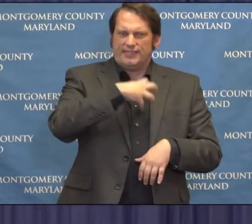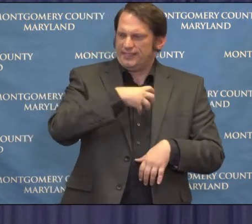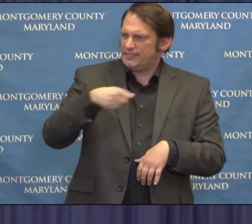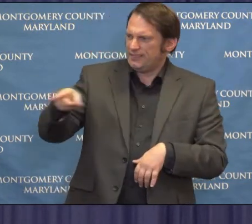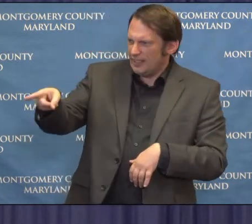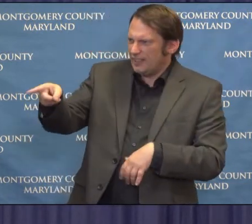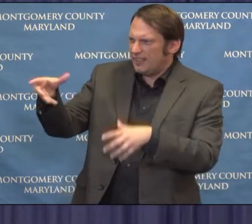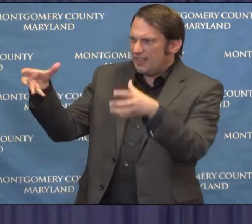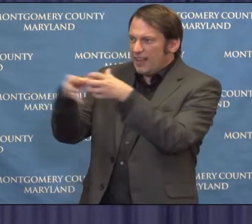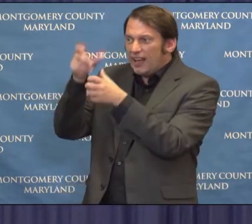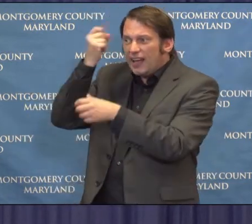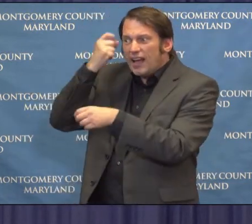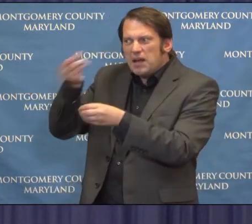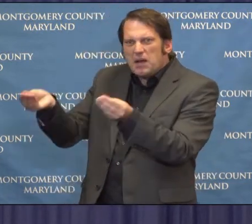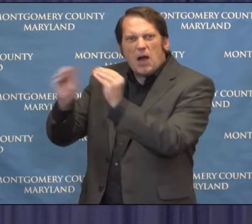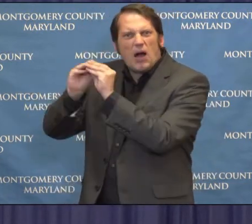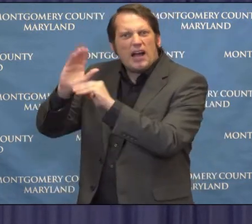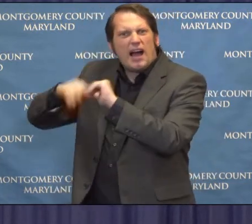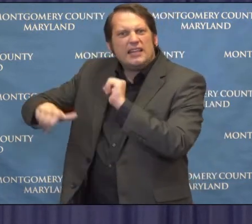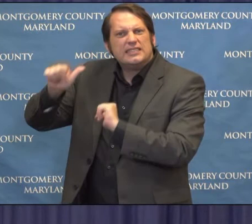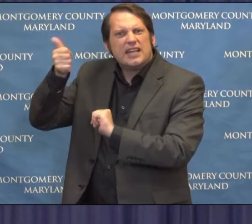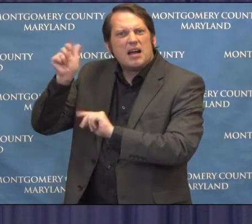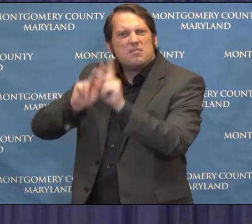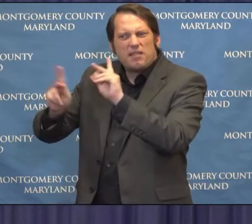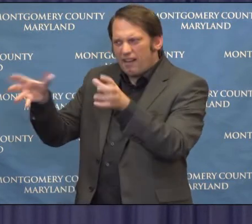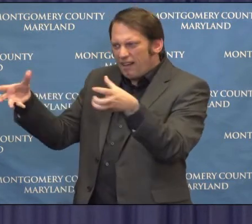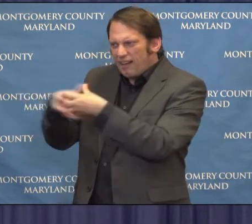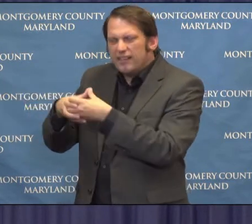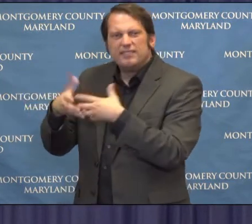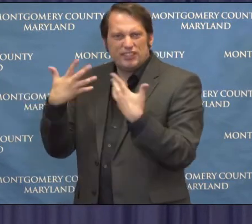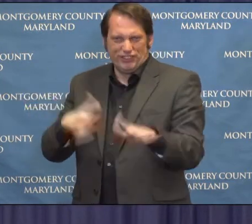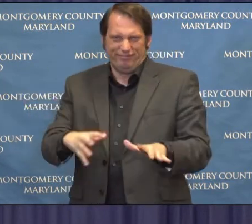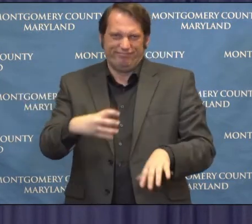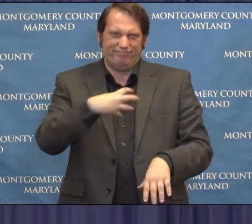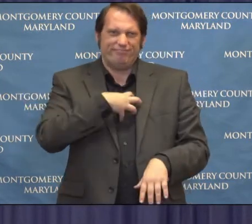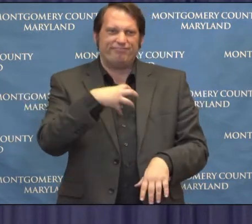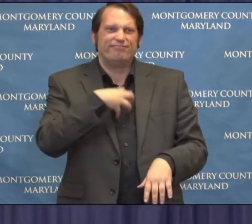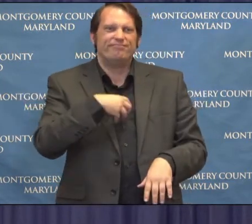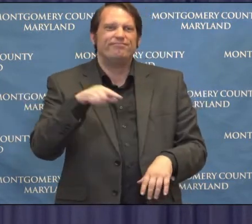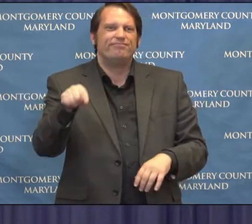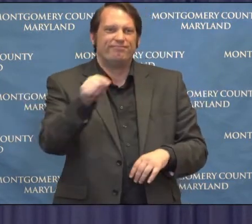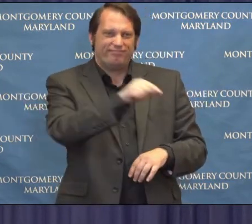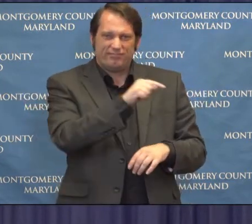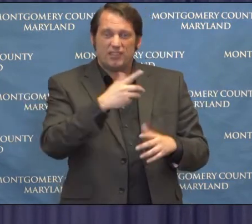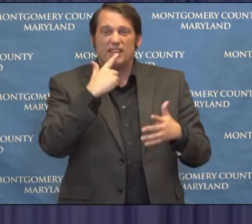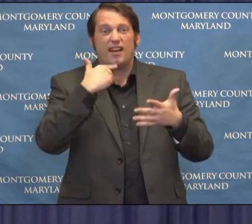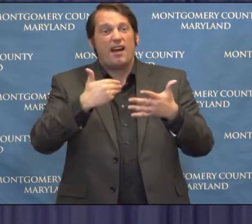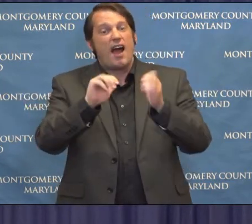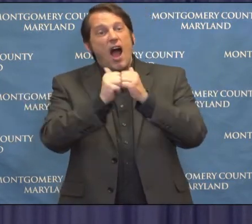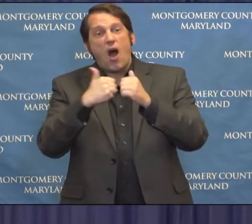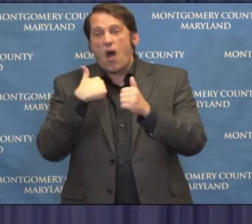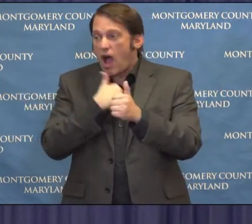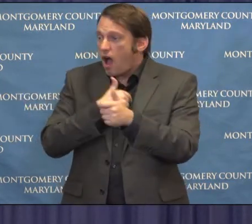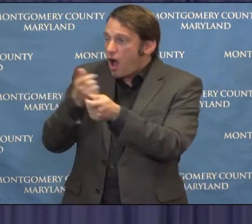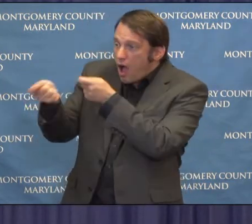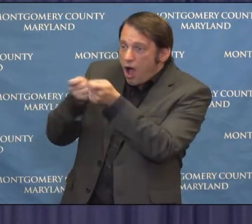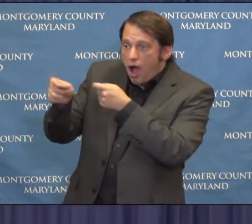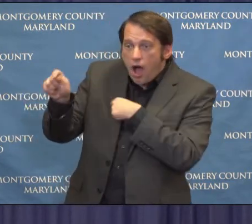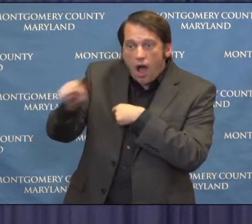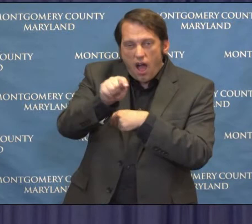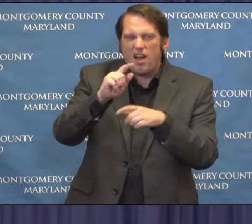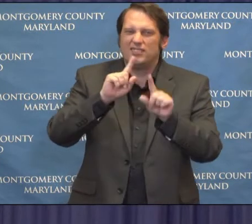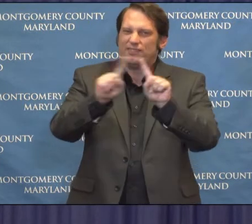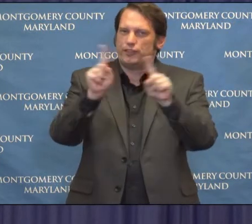many different aspects and out in our community, whether it be out at our parks or